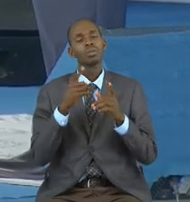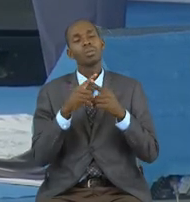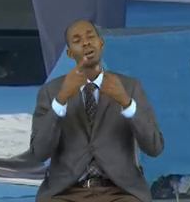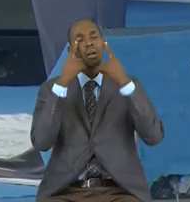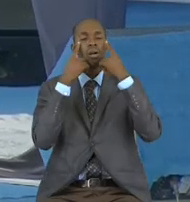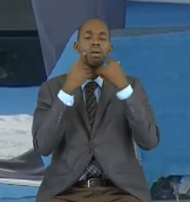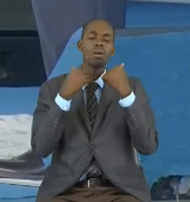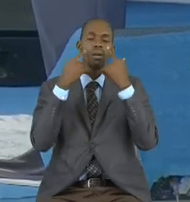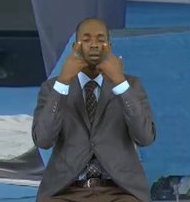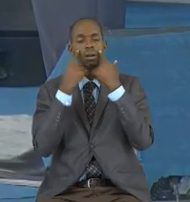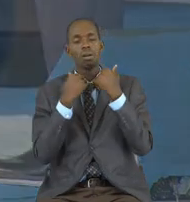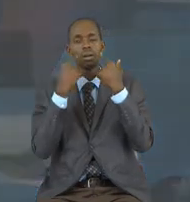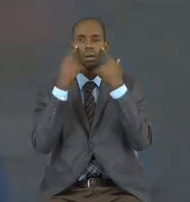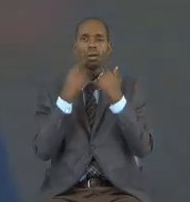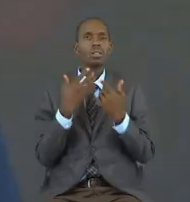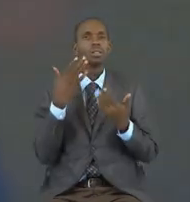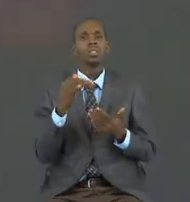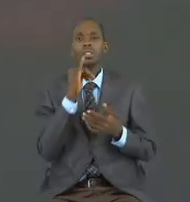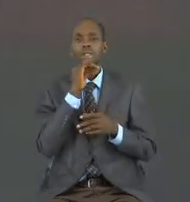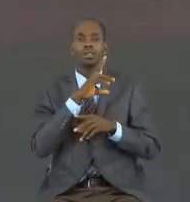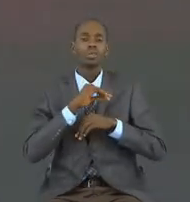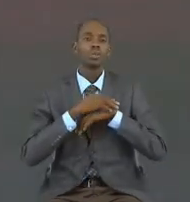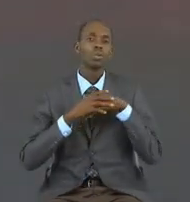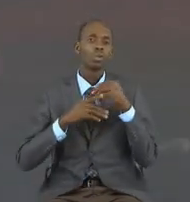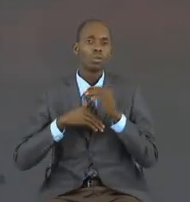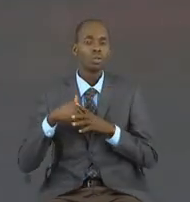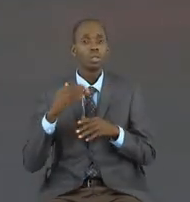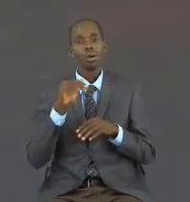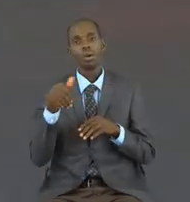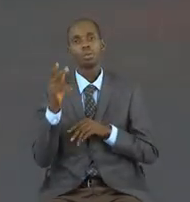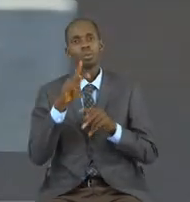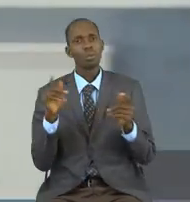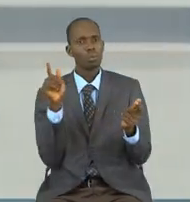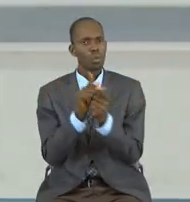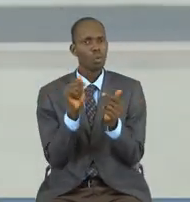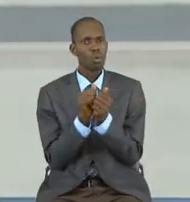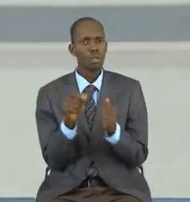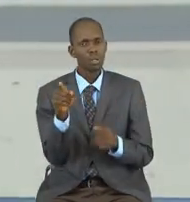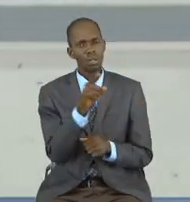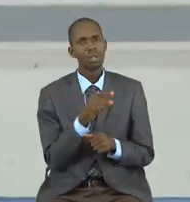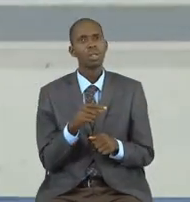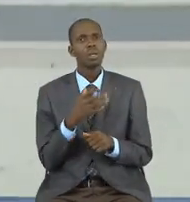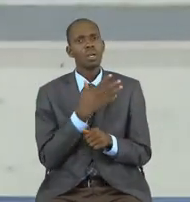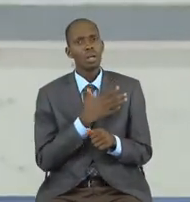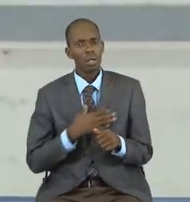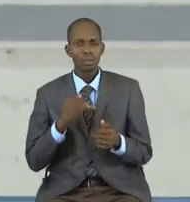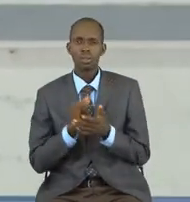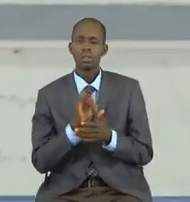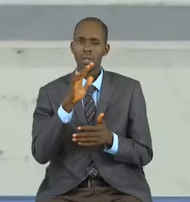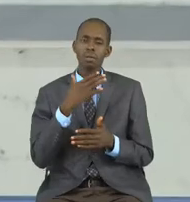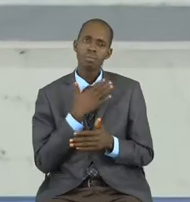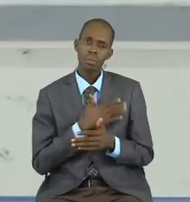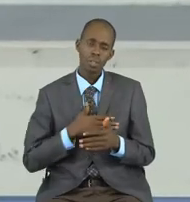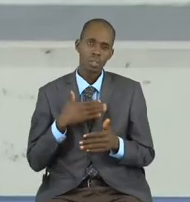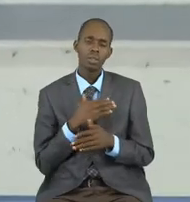cry. There is no comfort. And then other people come to them and they said, "Brother, take heart. Brother, take heart."